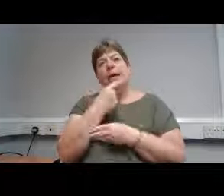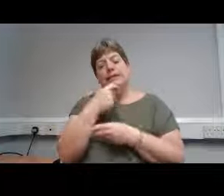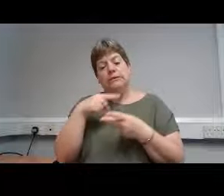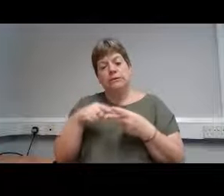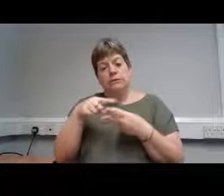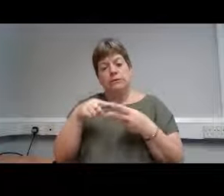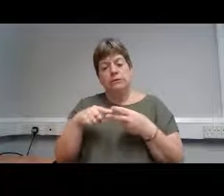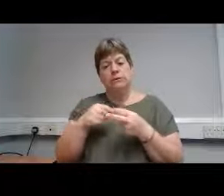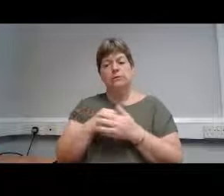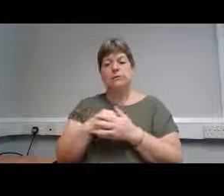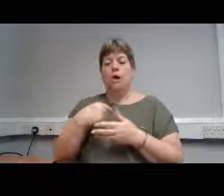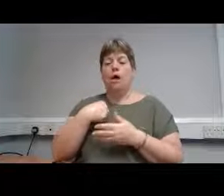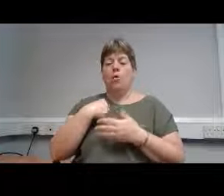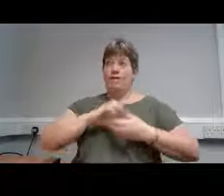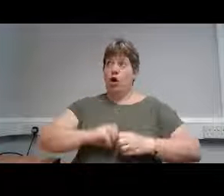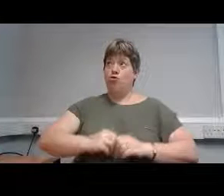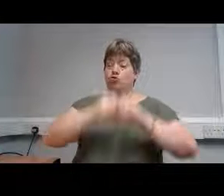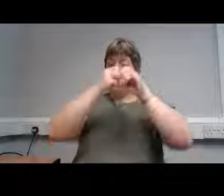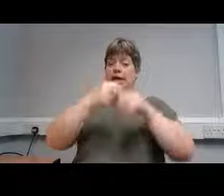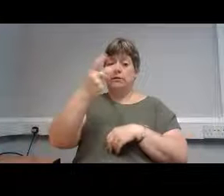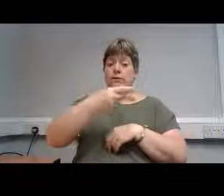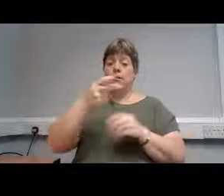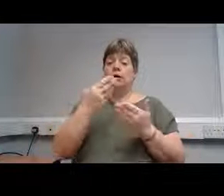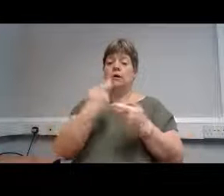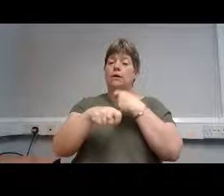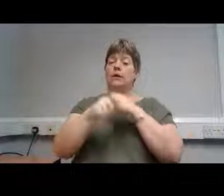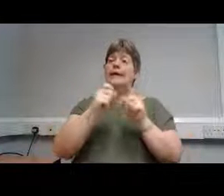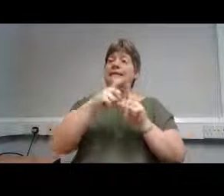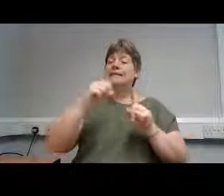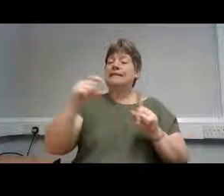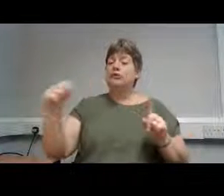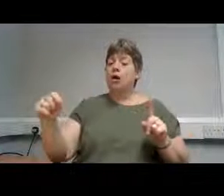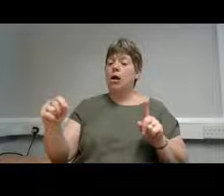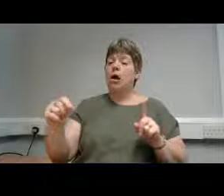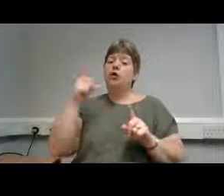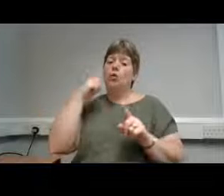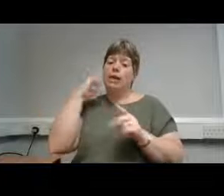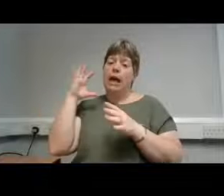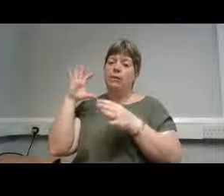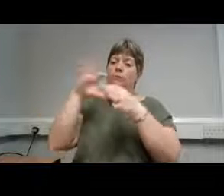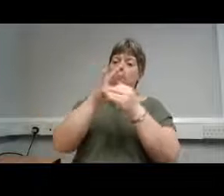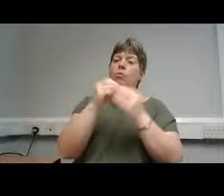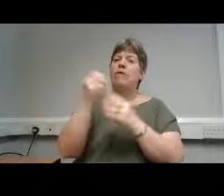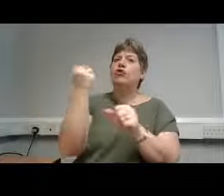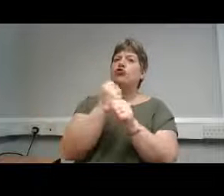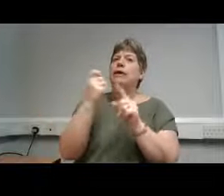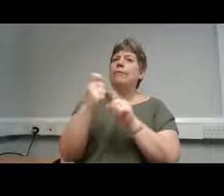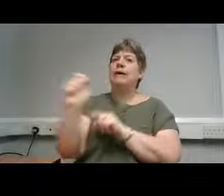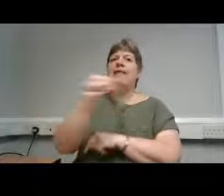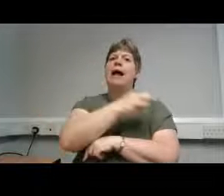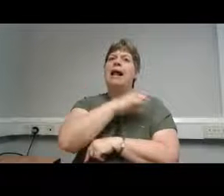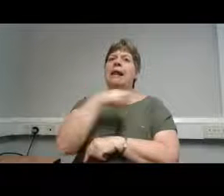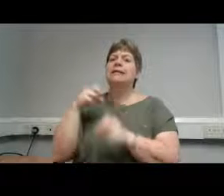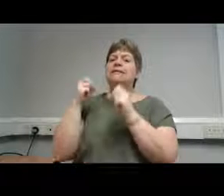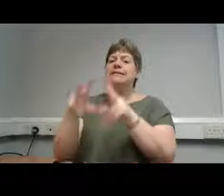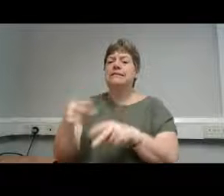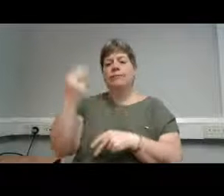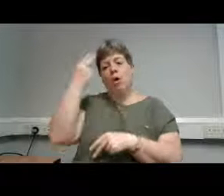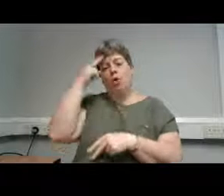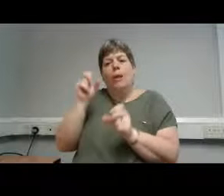We've actually created those in a digital format so that they interlinked with the GP clinical system called System